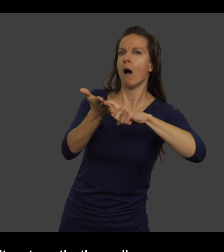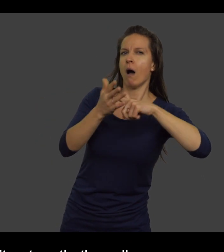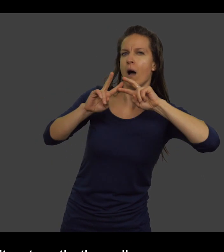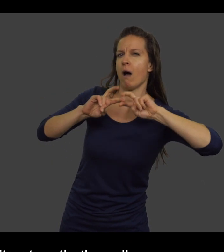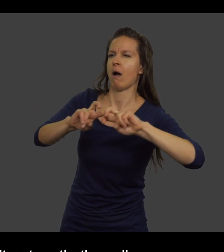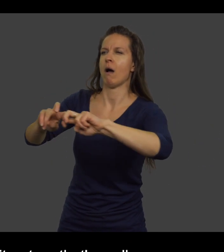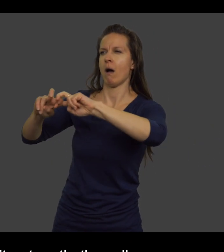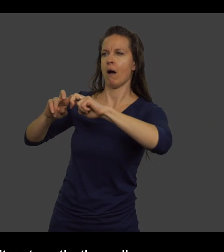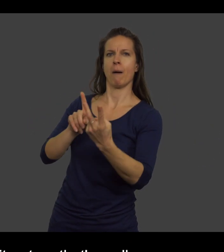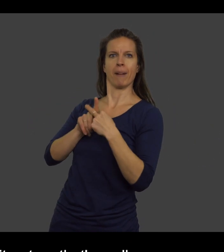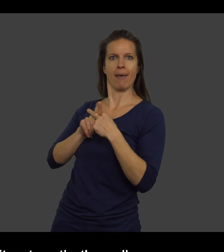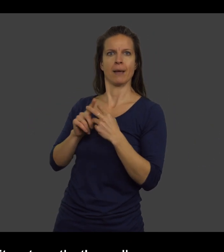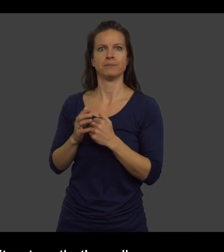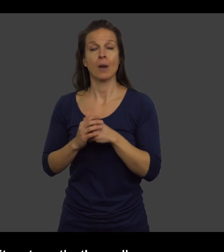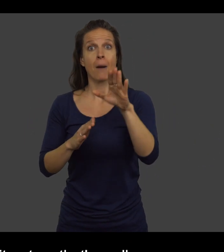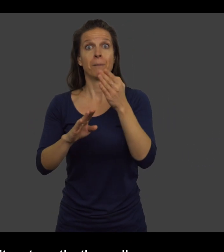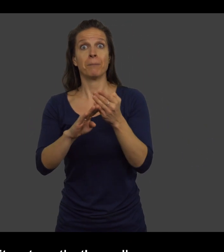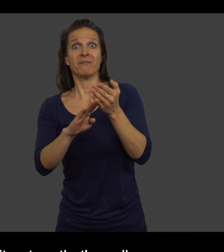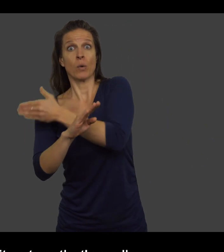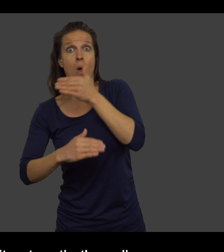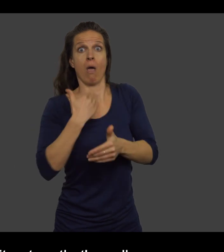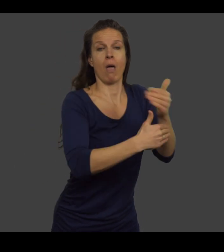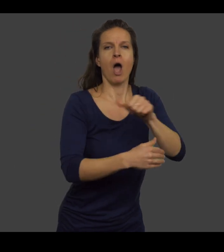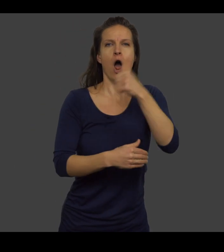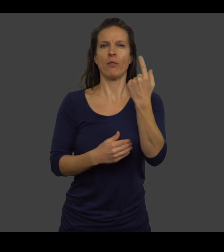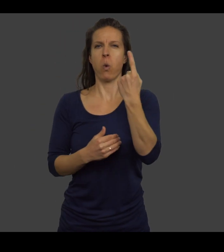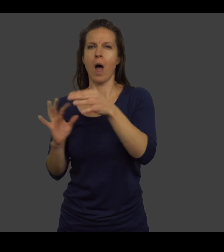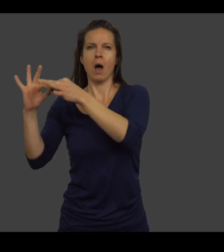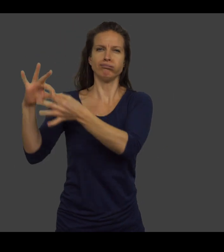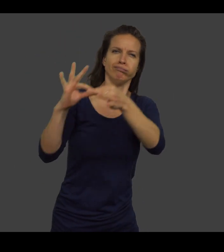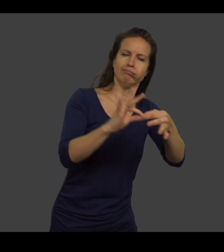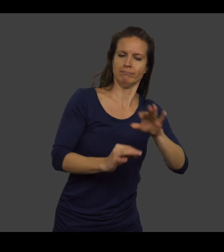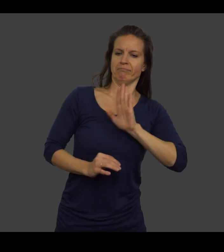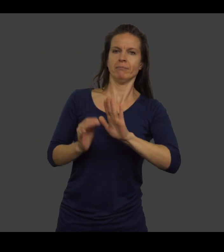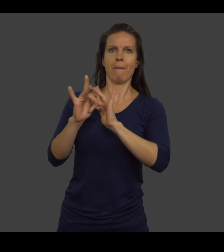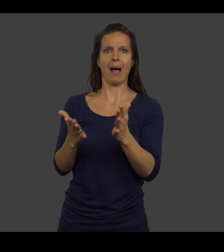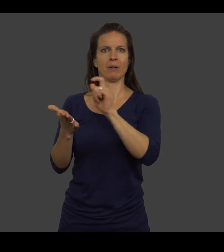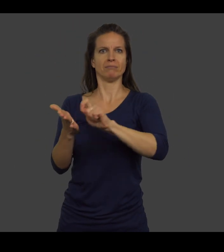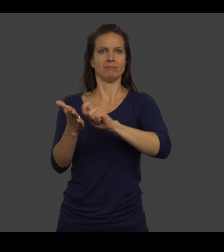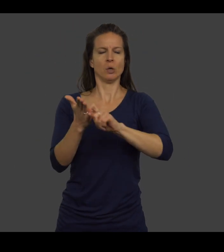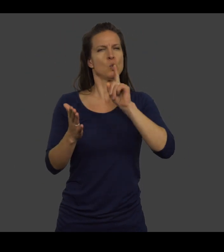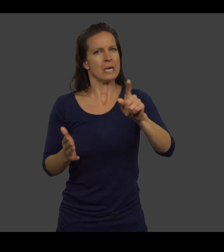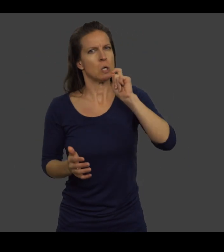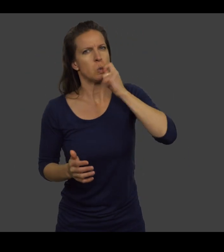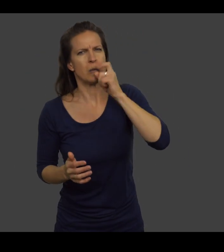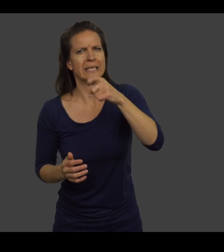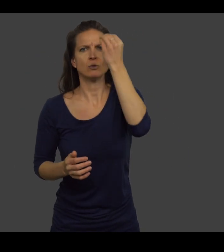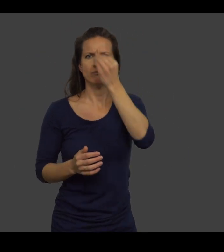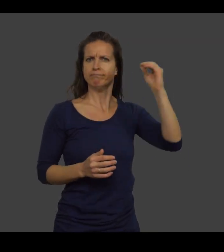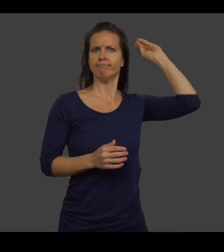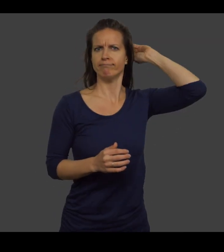more unifying feature of biblical literature that's really important and really cool. And that's what we'll explore next.